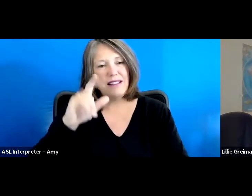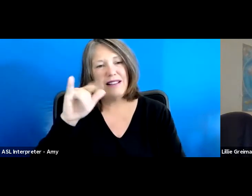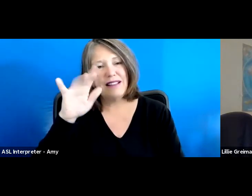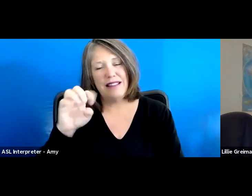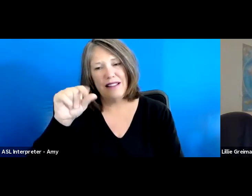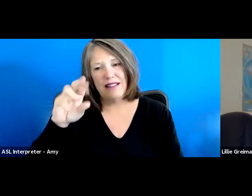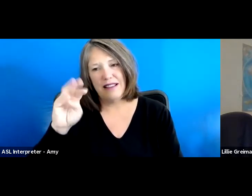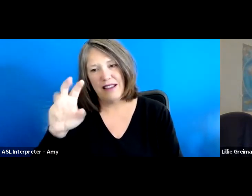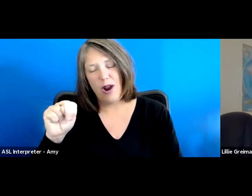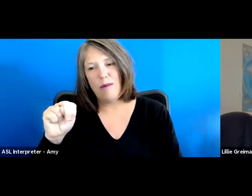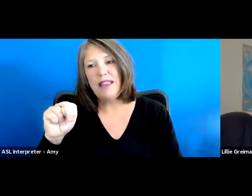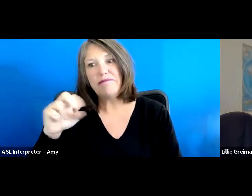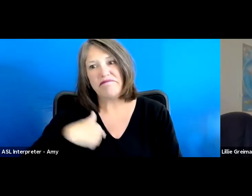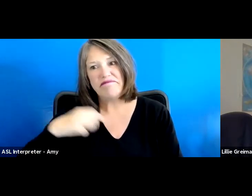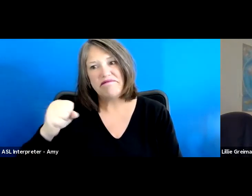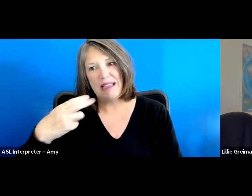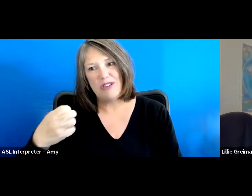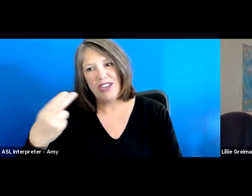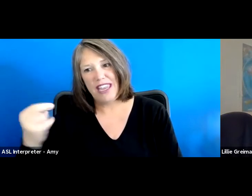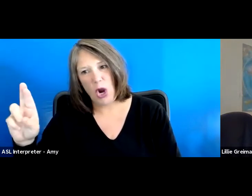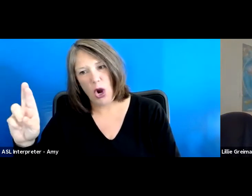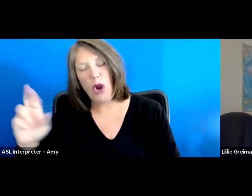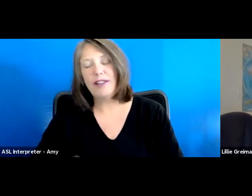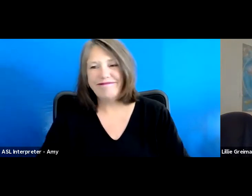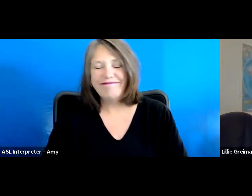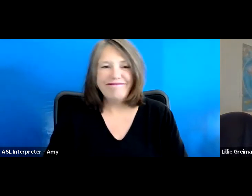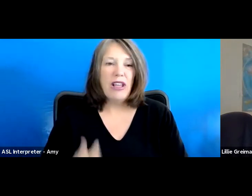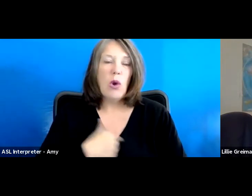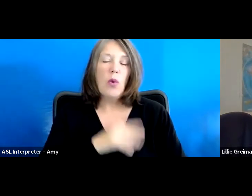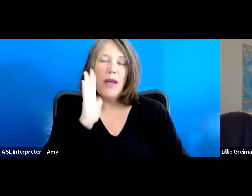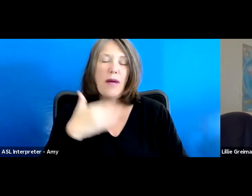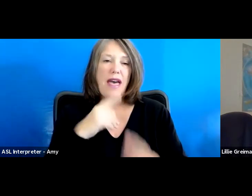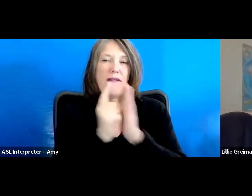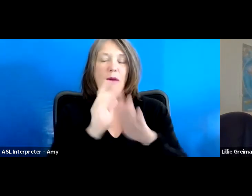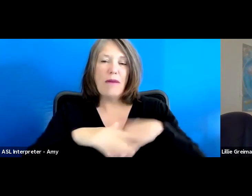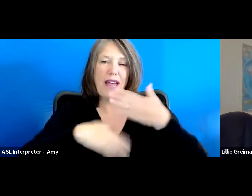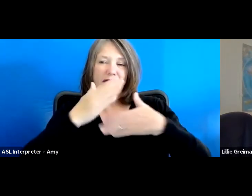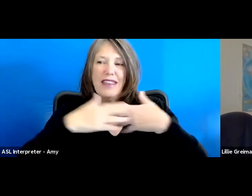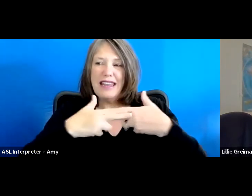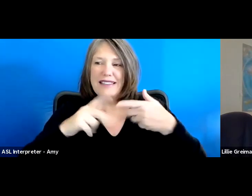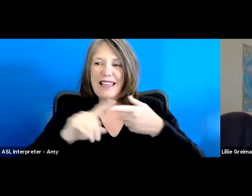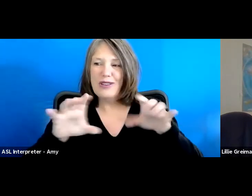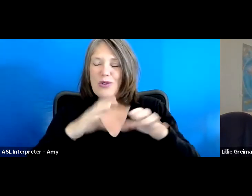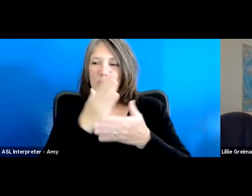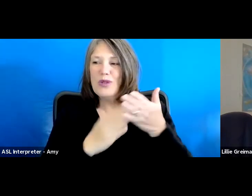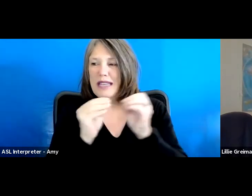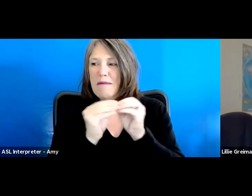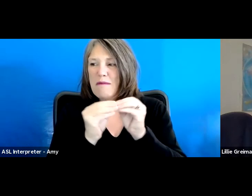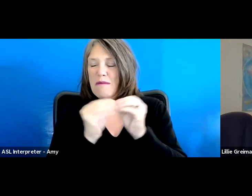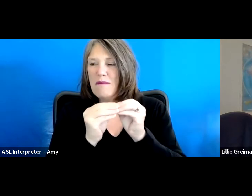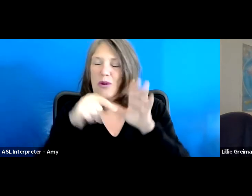she, hers pronouns. We'll have a moment on the next slide to do some more